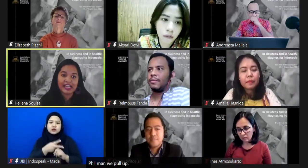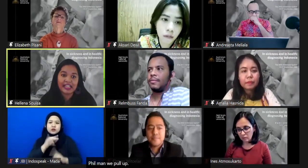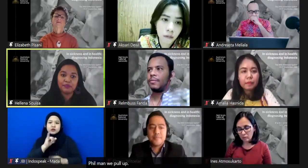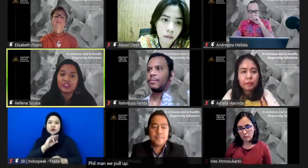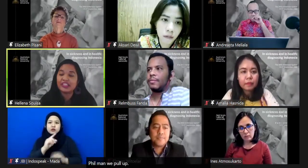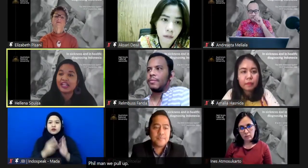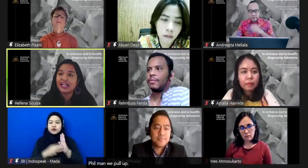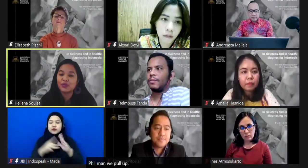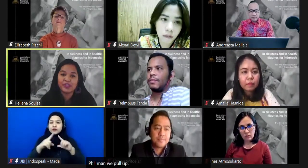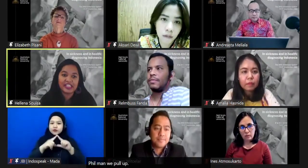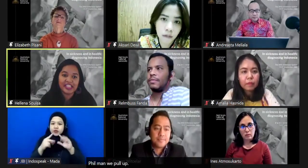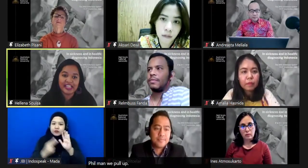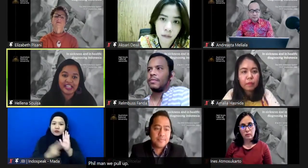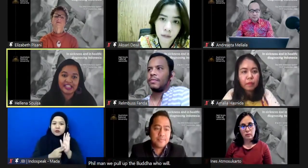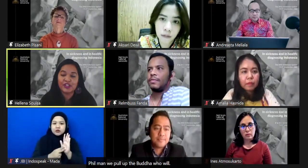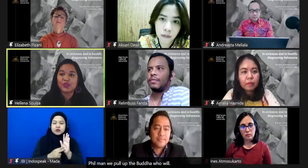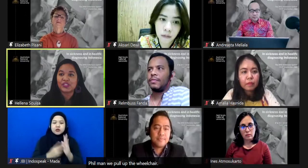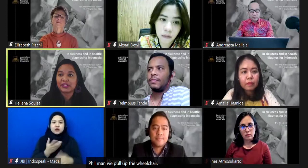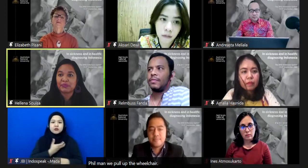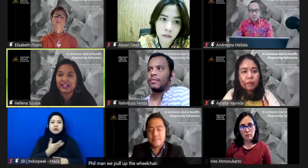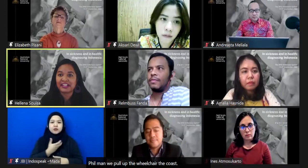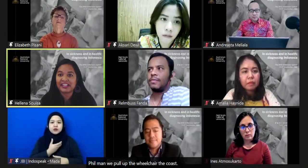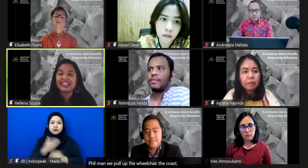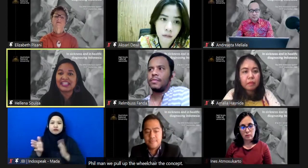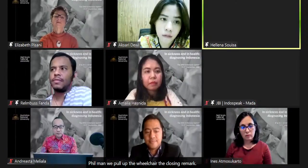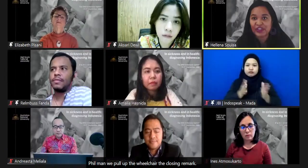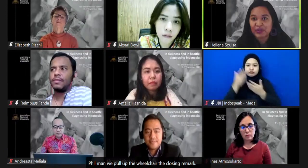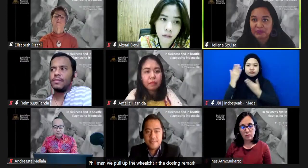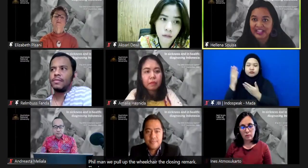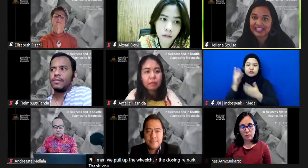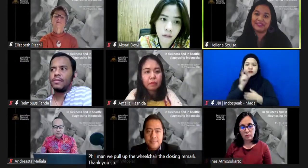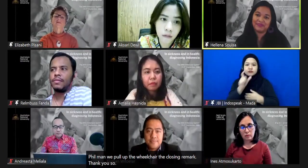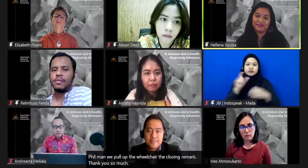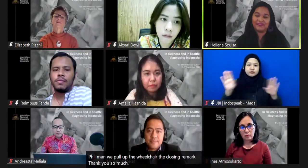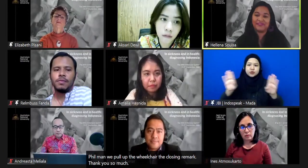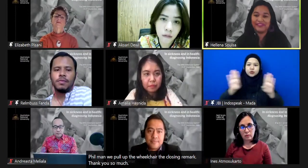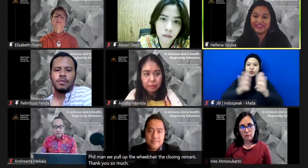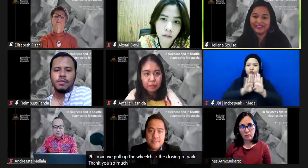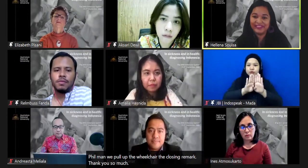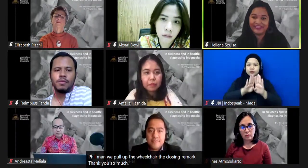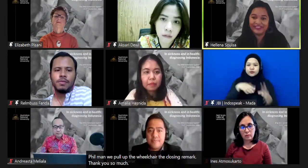Karta Adiputra, who will chair the closing remark. Thank you so much.